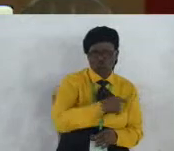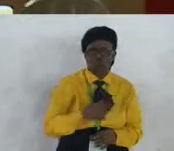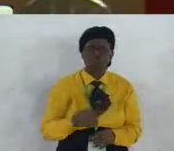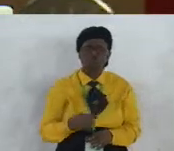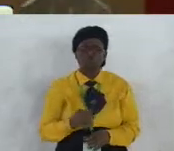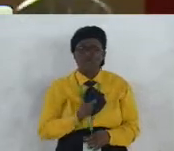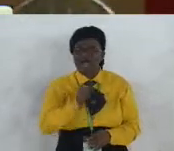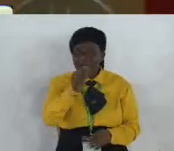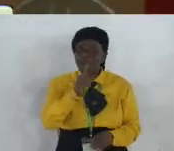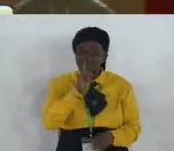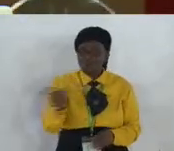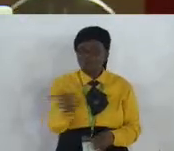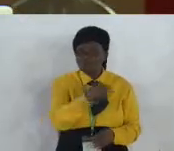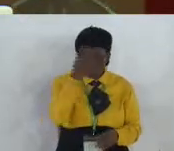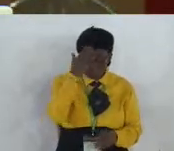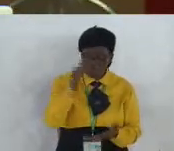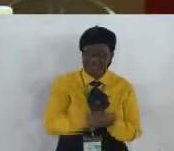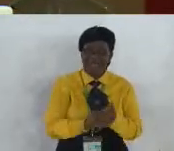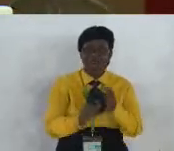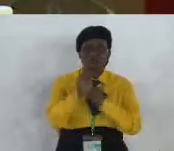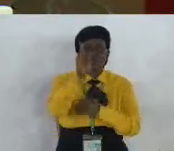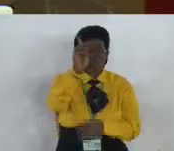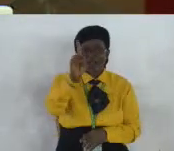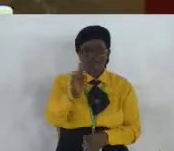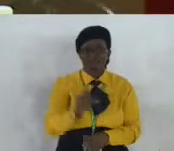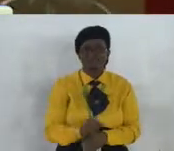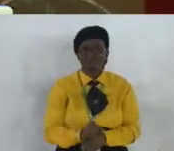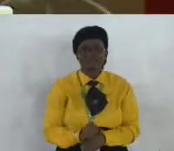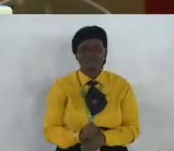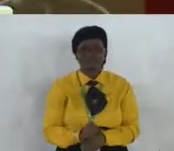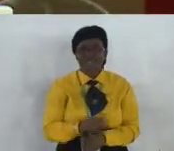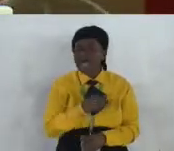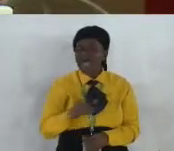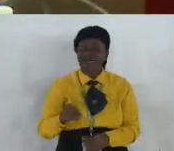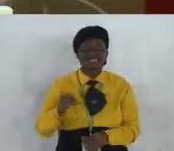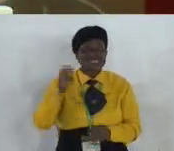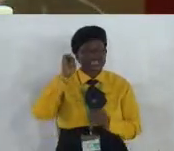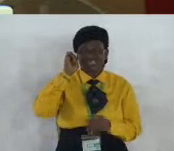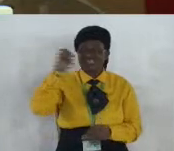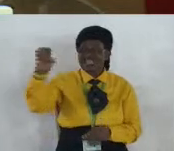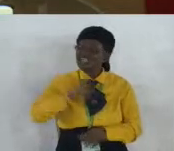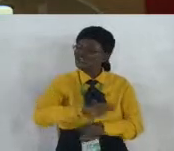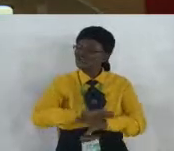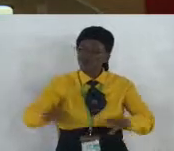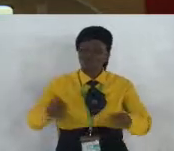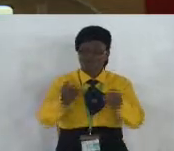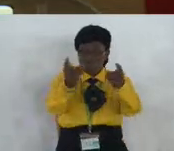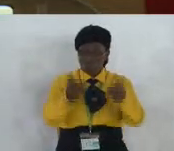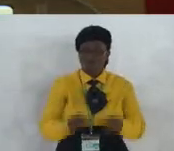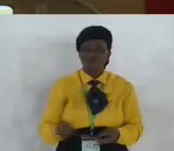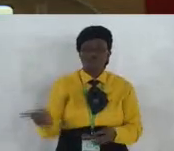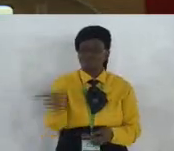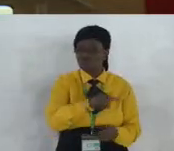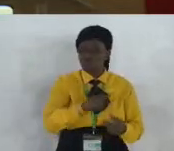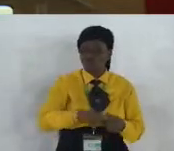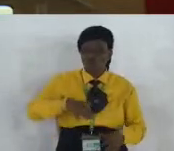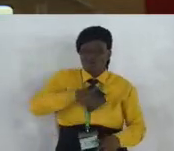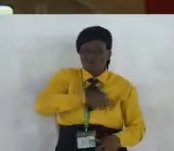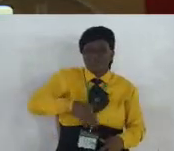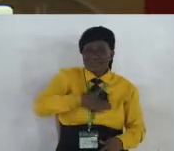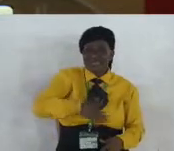I'm sure you know that one. And he doesn't want you to please God at all.